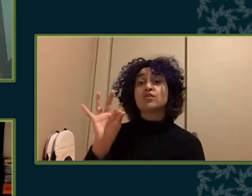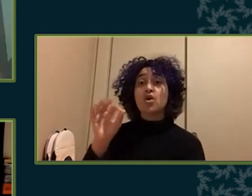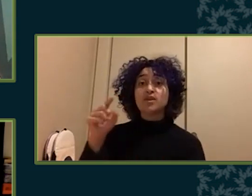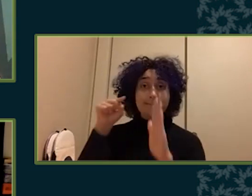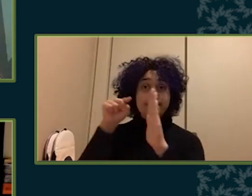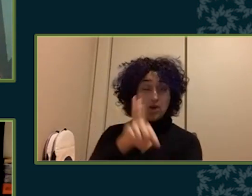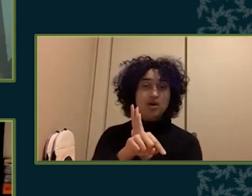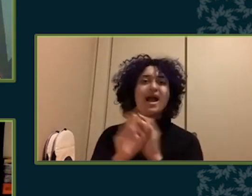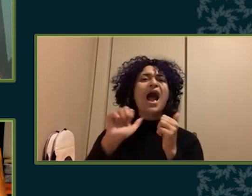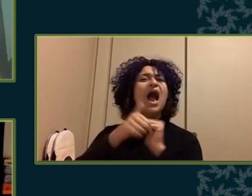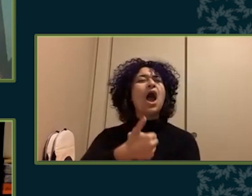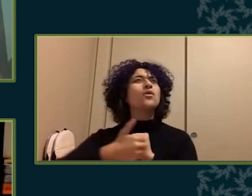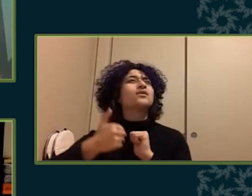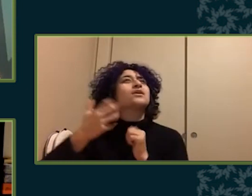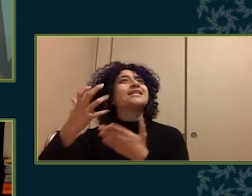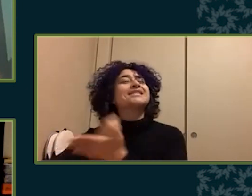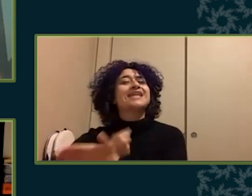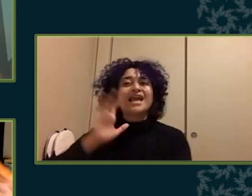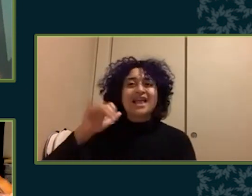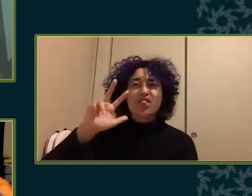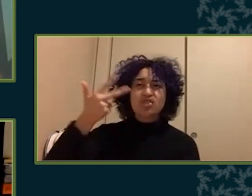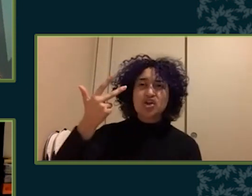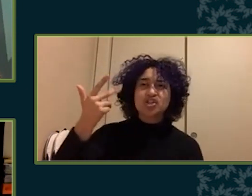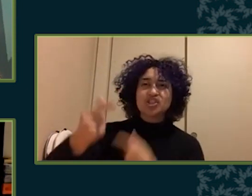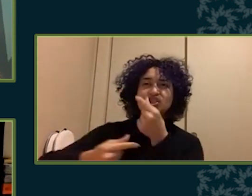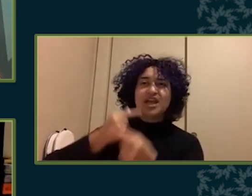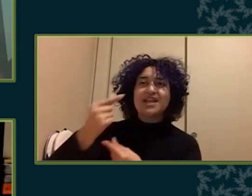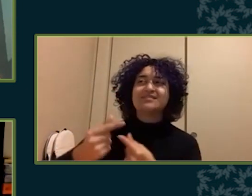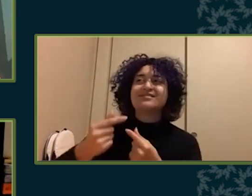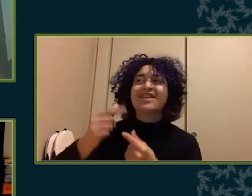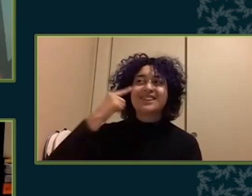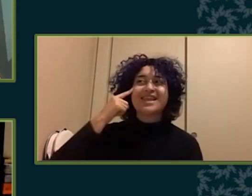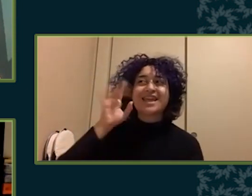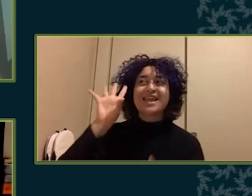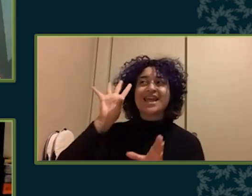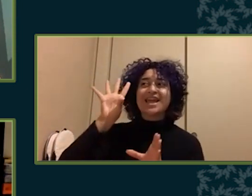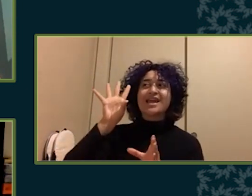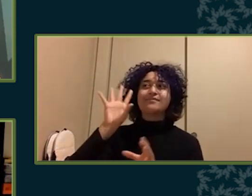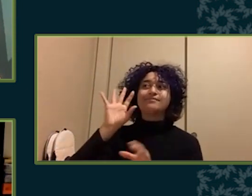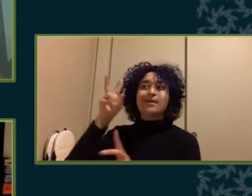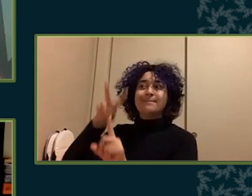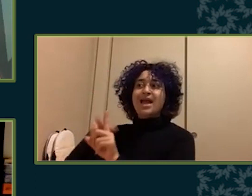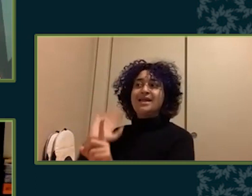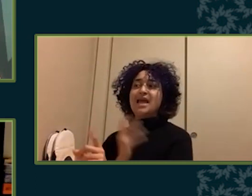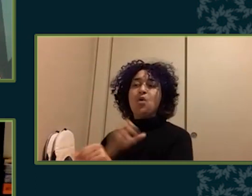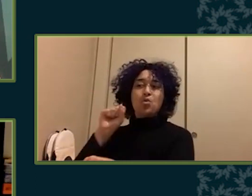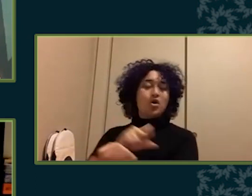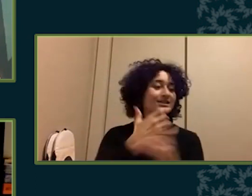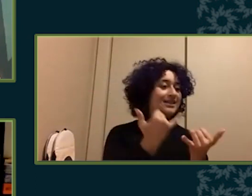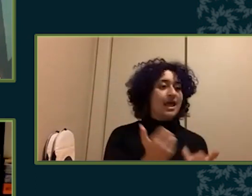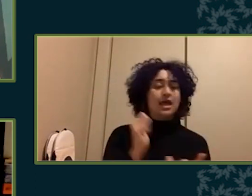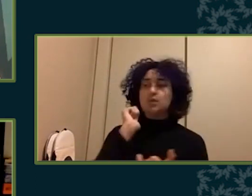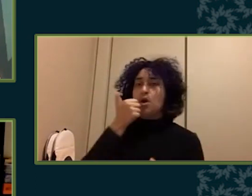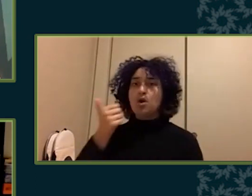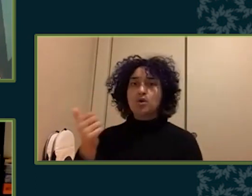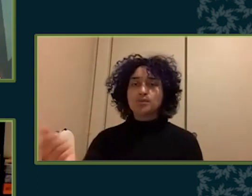we take that sort of third gen, that next gen thinking into our work today, tomorrow?